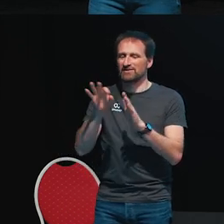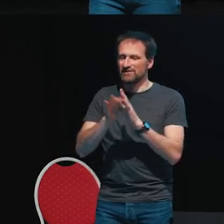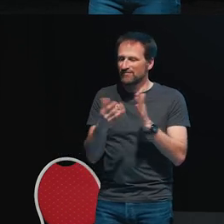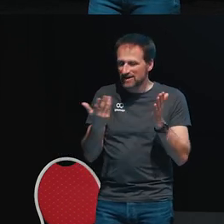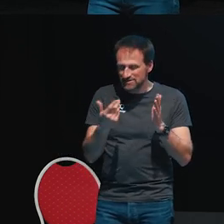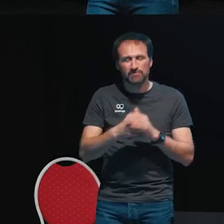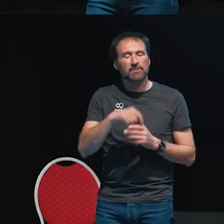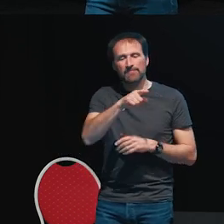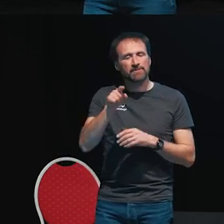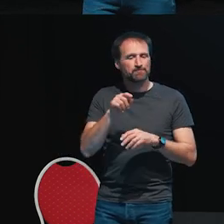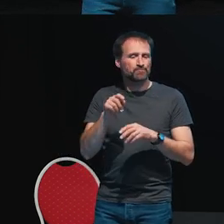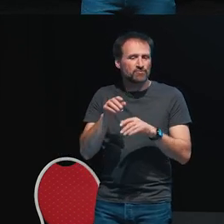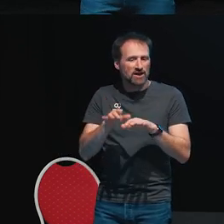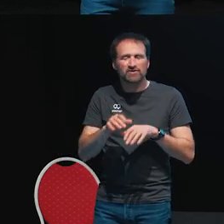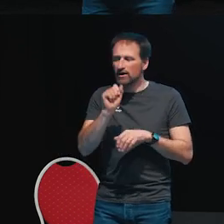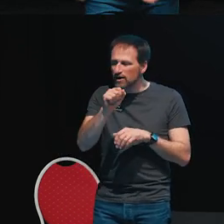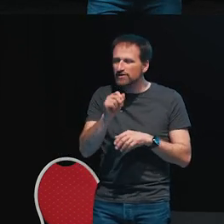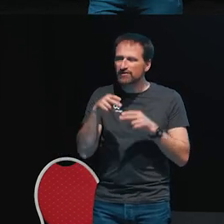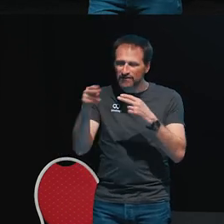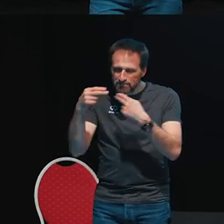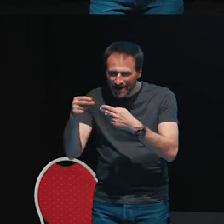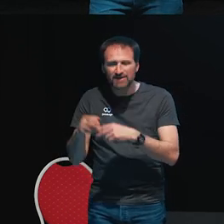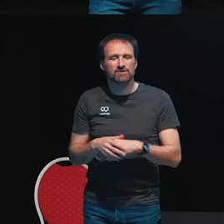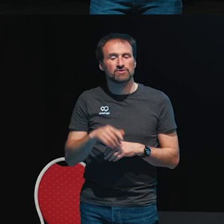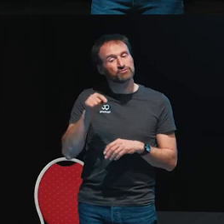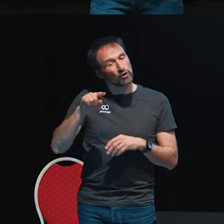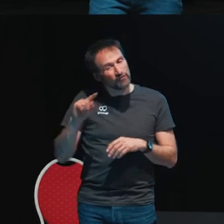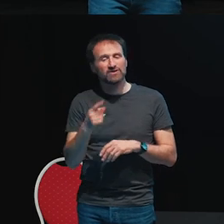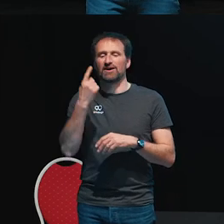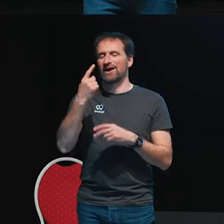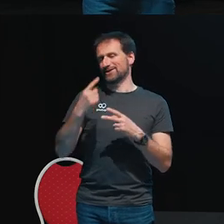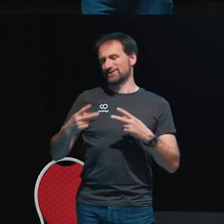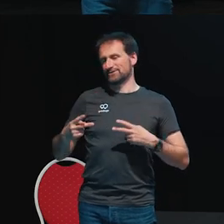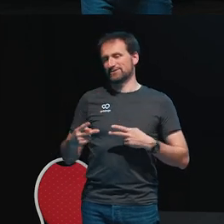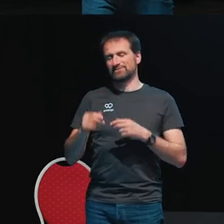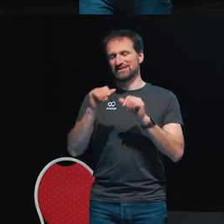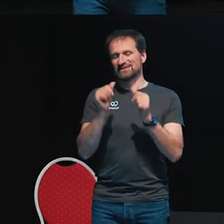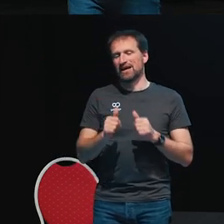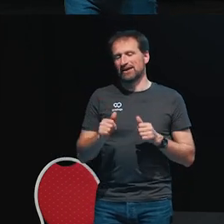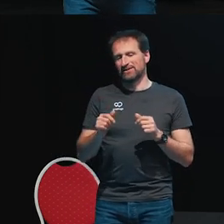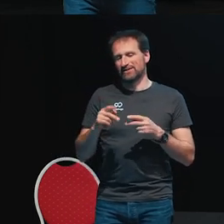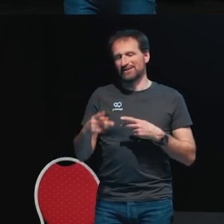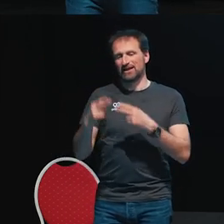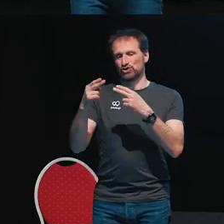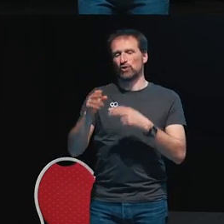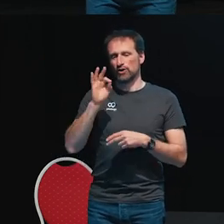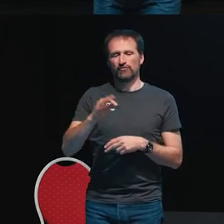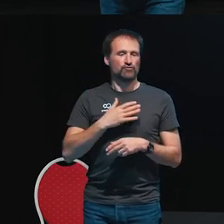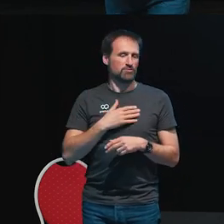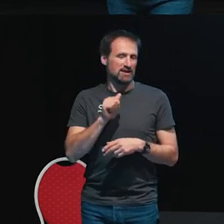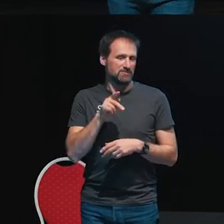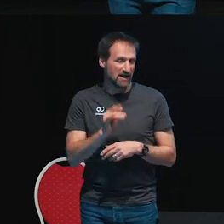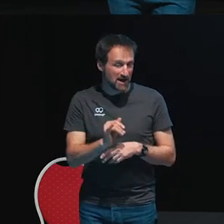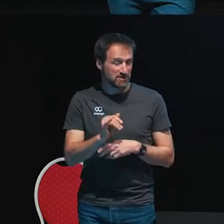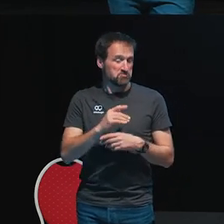feedback. And based on that, there might be another design iteration for that API. It might turns out to be good to go and then ship it.